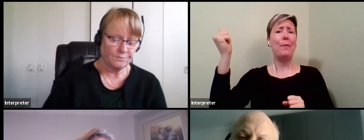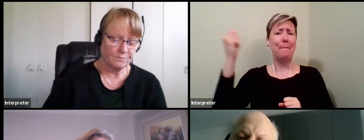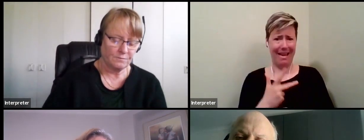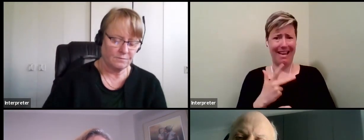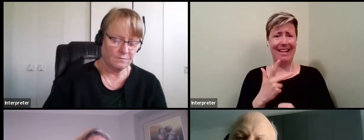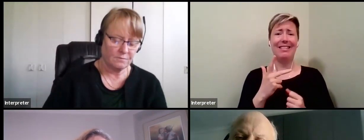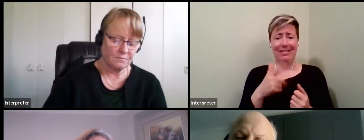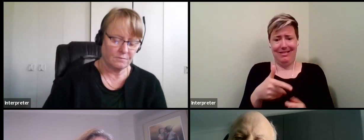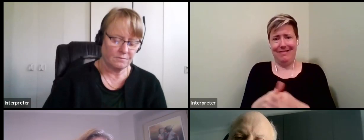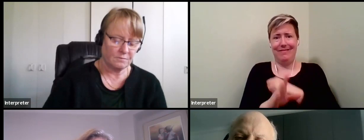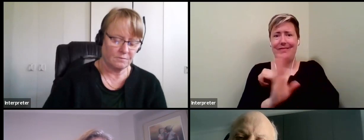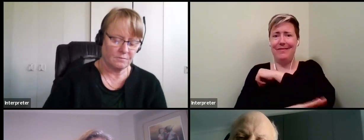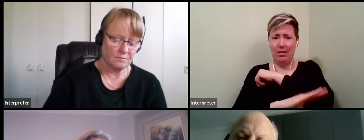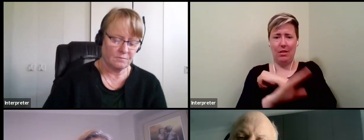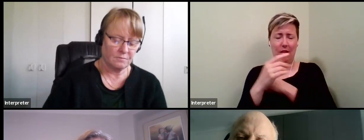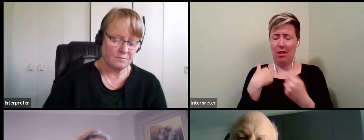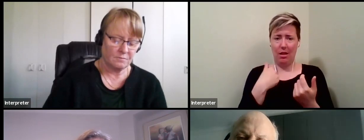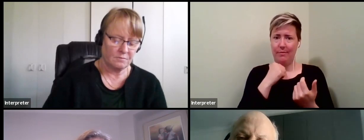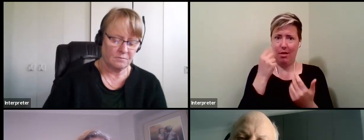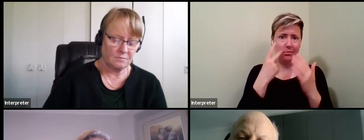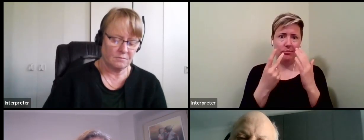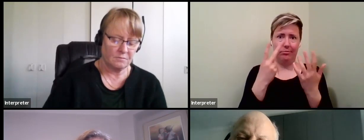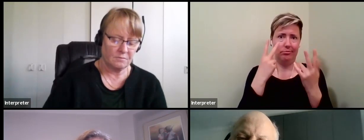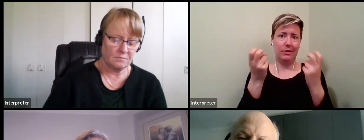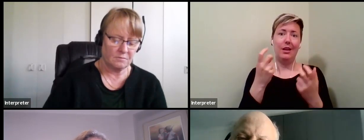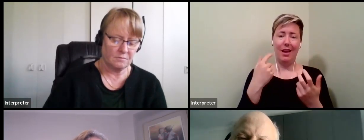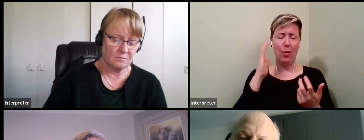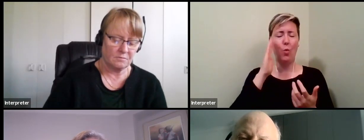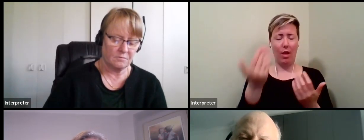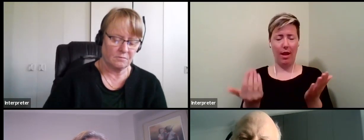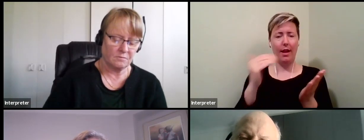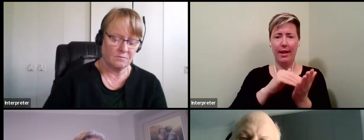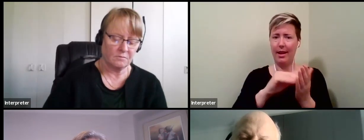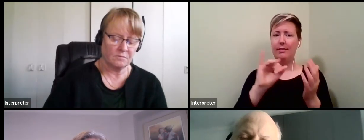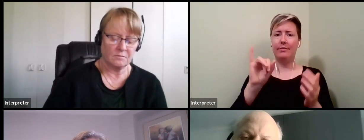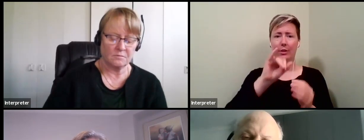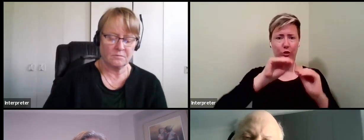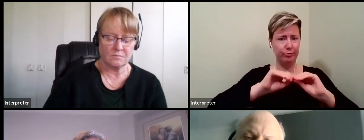of that. And then there's another pandemic on the horizon. So right now we have a 4